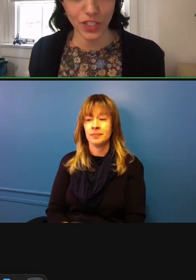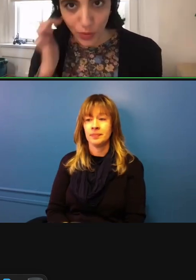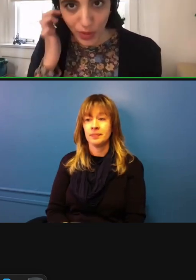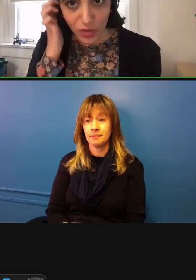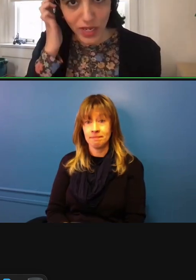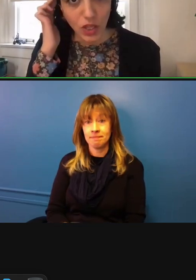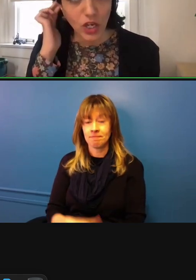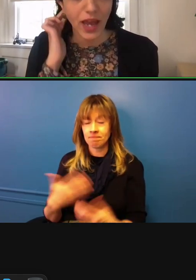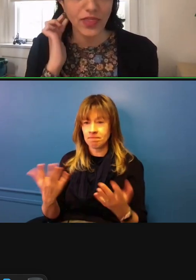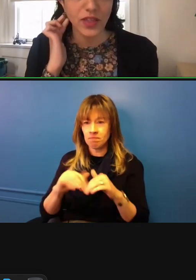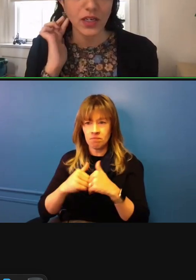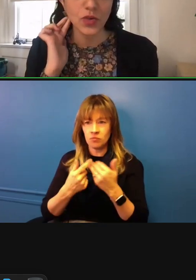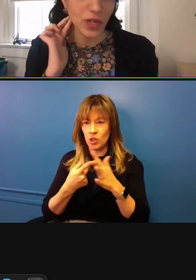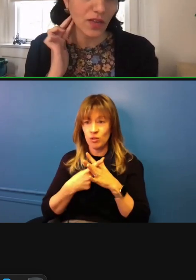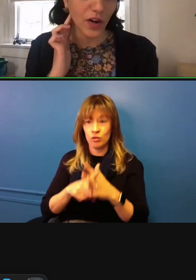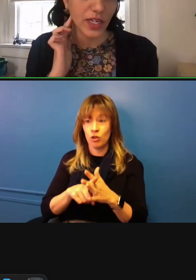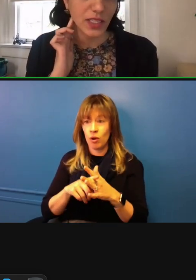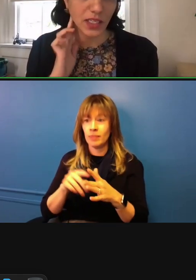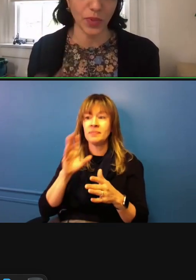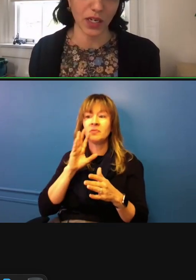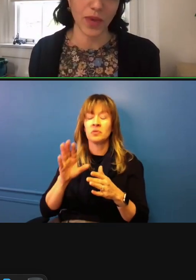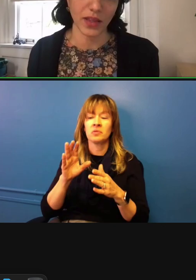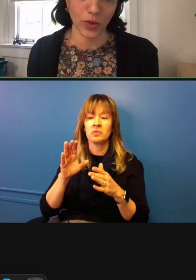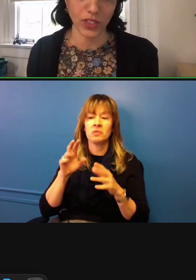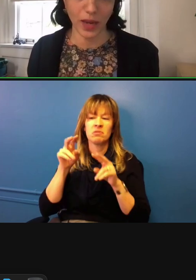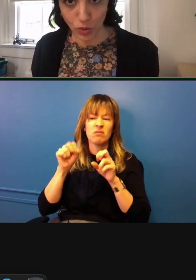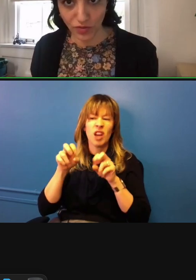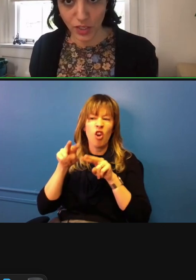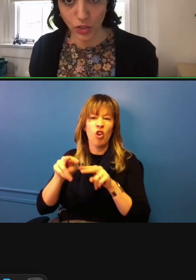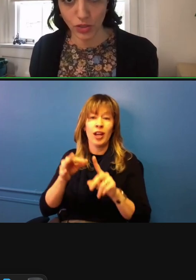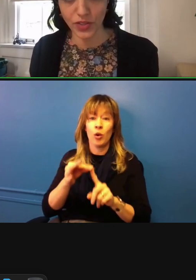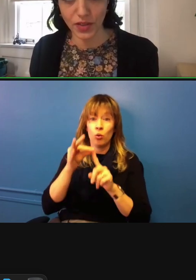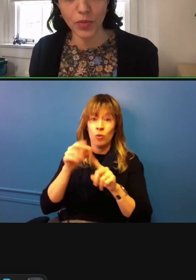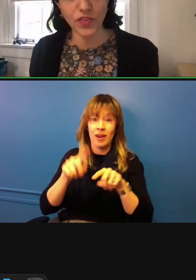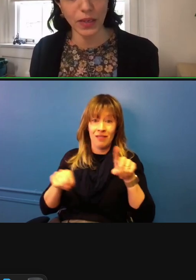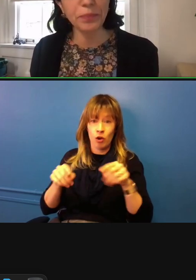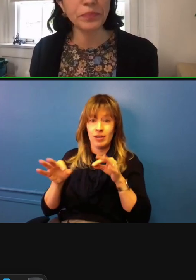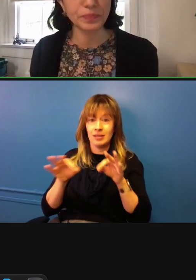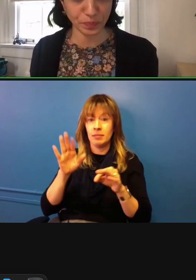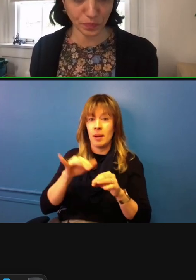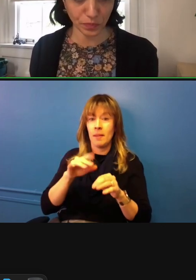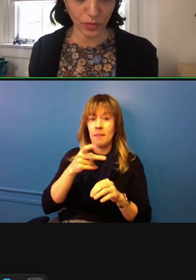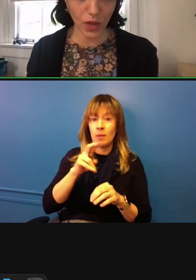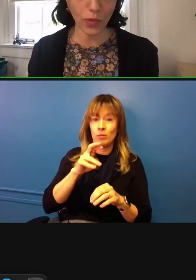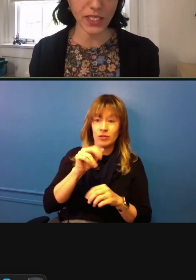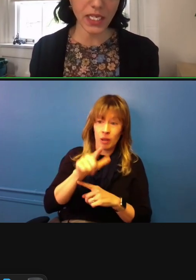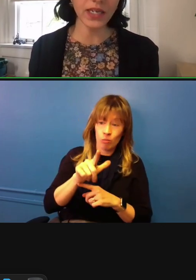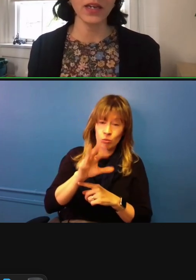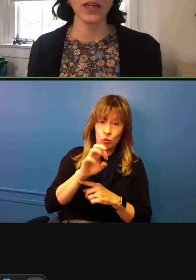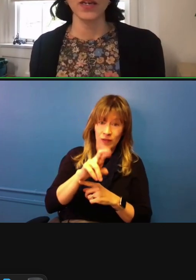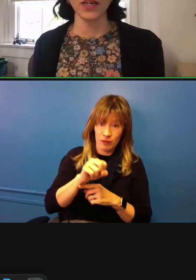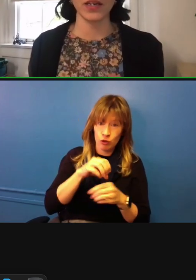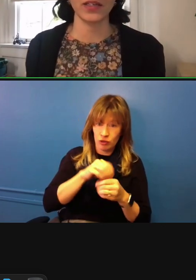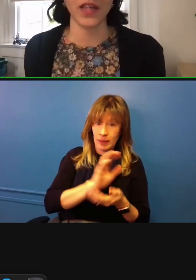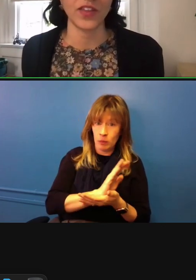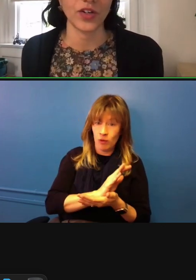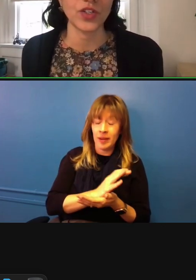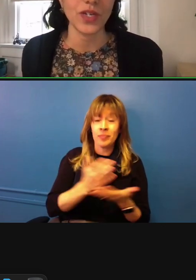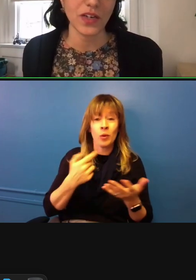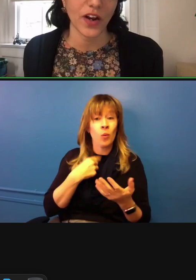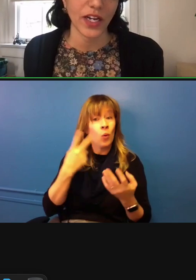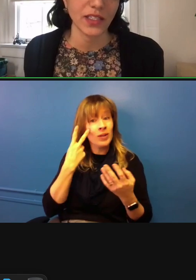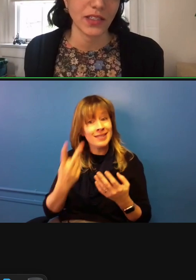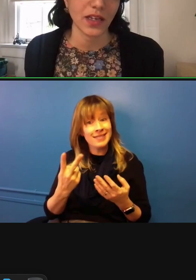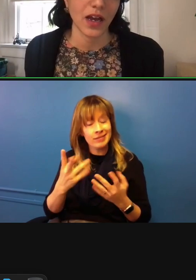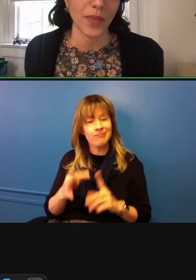So to start with, we can look at the unique variance explained by the perceptual features in the movie. And what we see is that